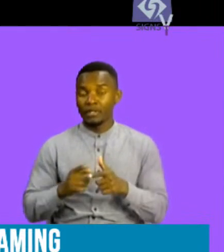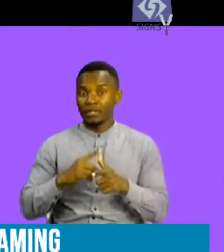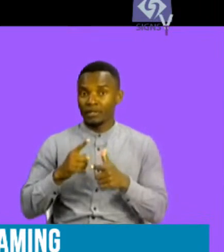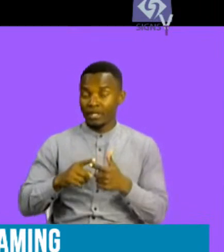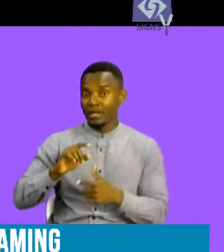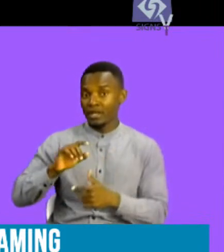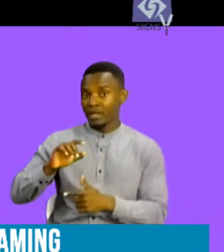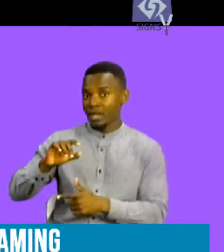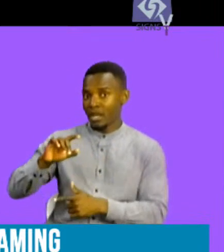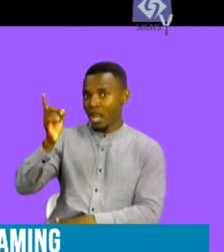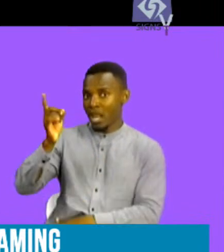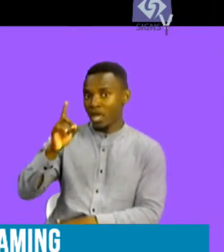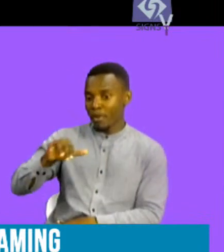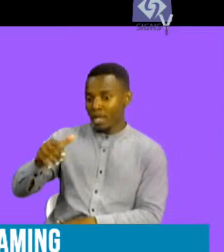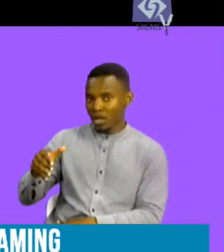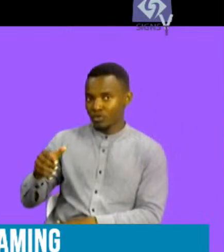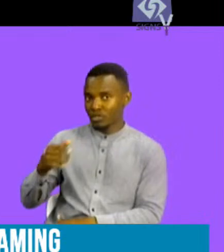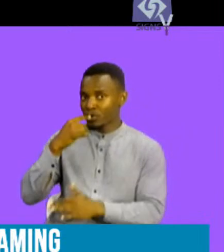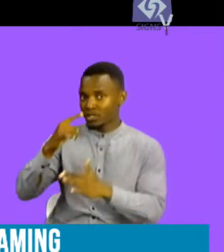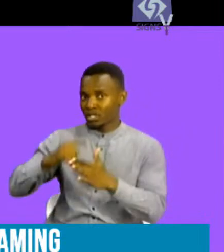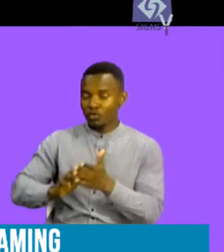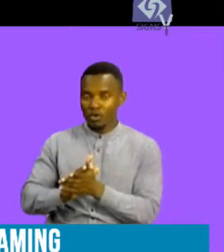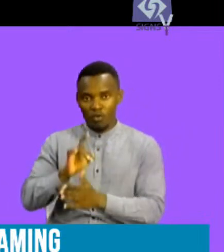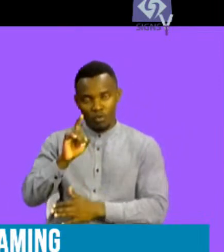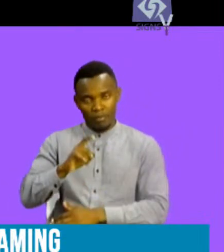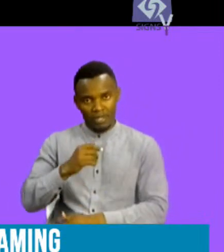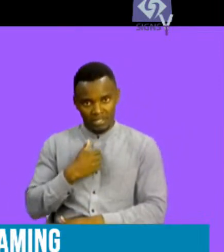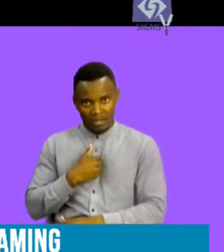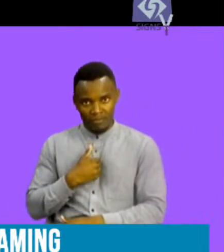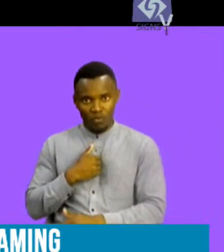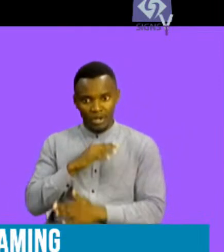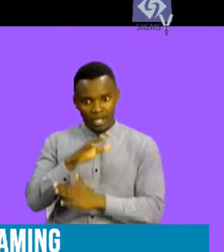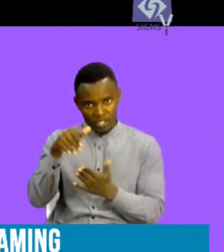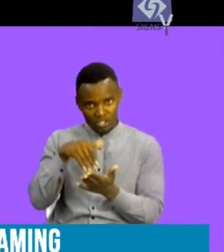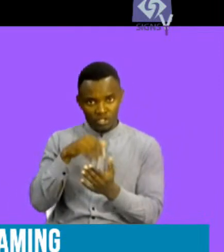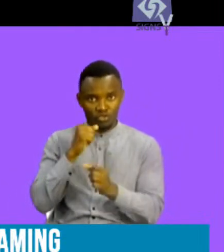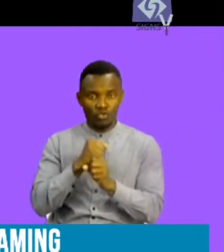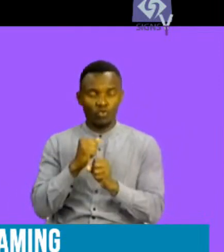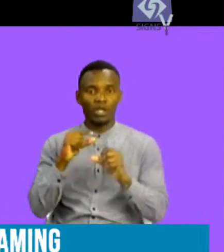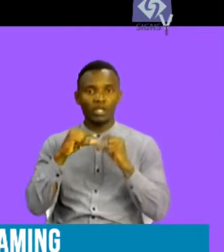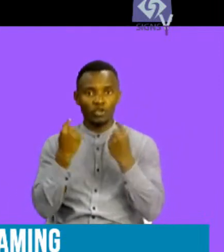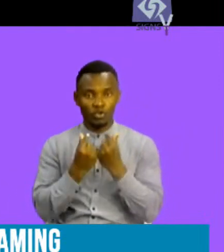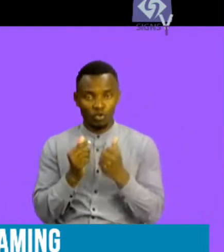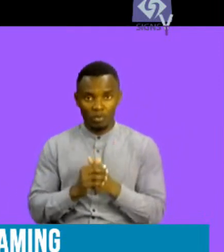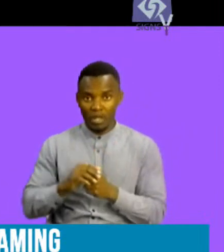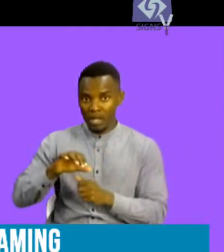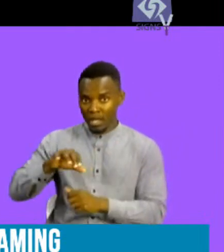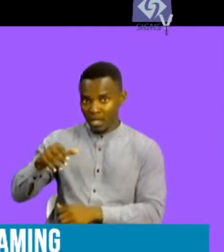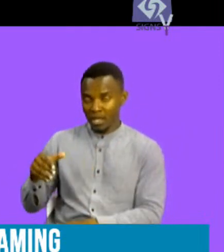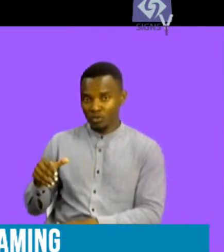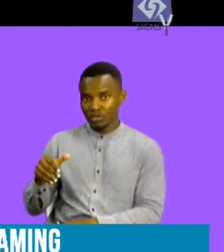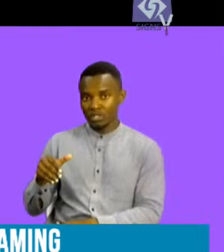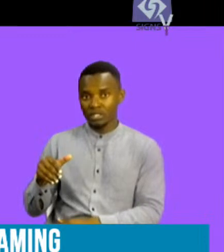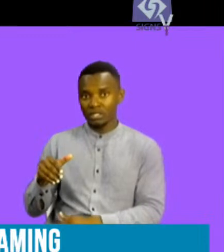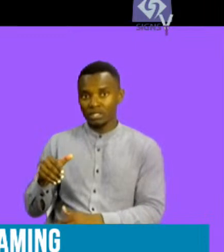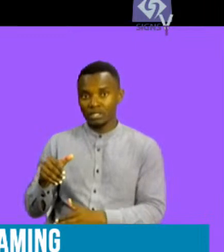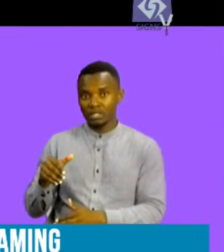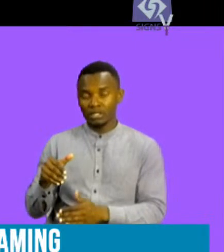Nairobi County, we said we must have a sectoral working group called the County Disability Mainstreaming Sectoral Working